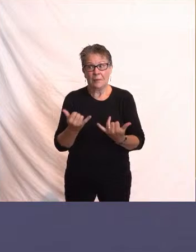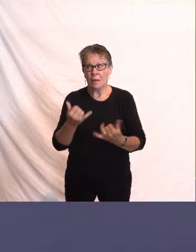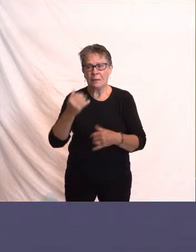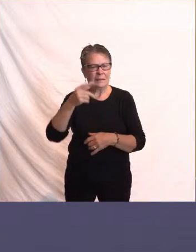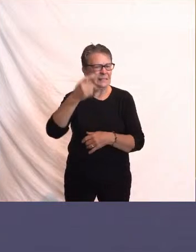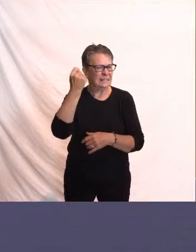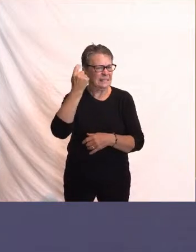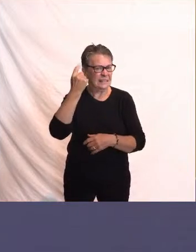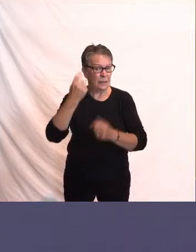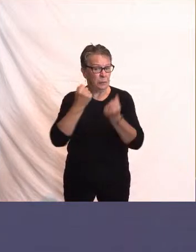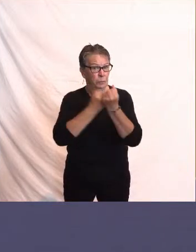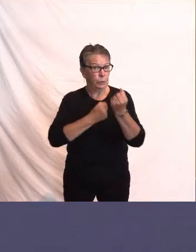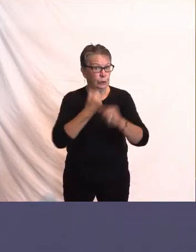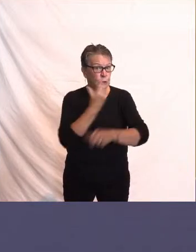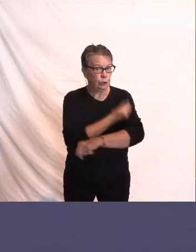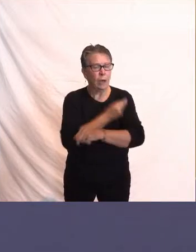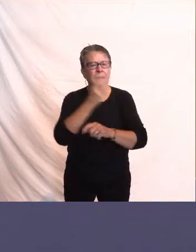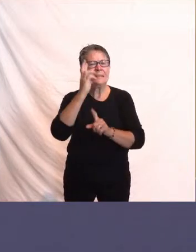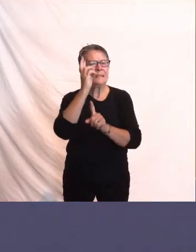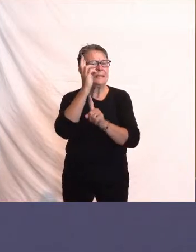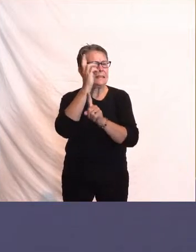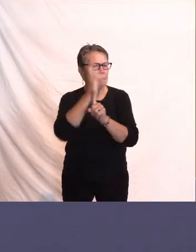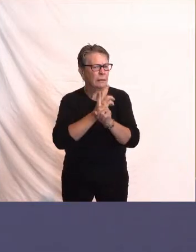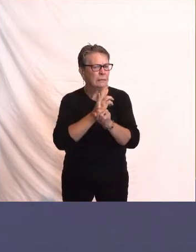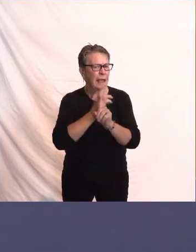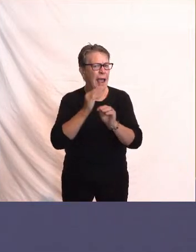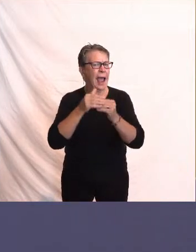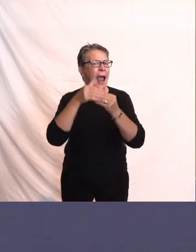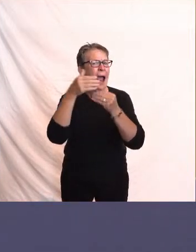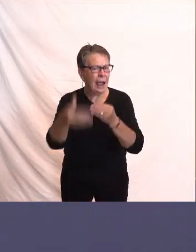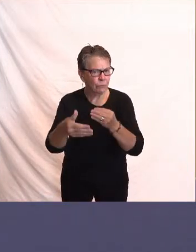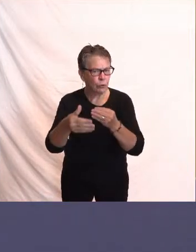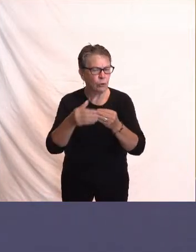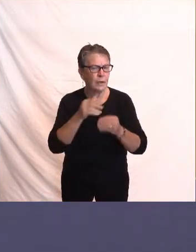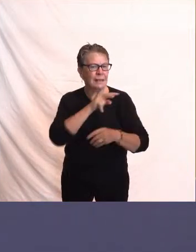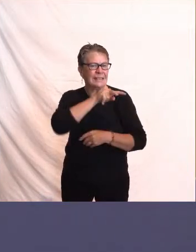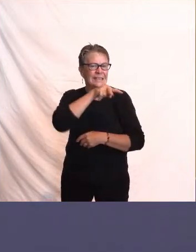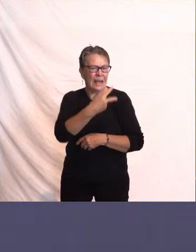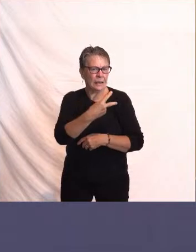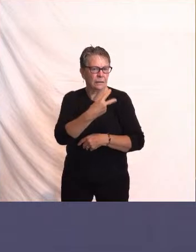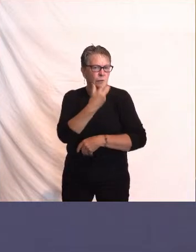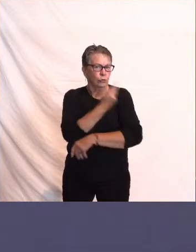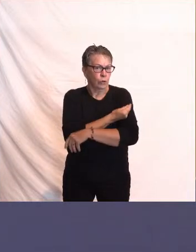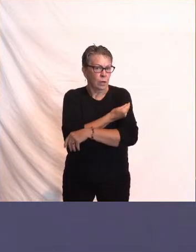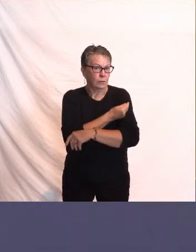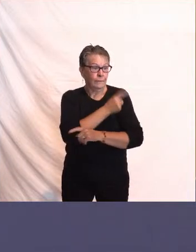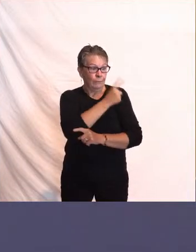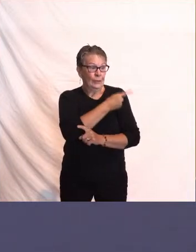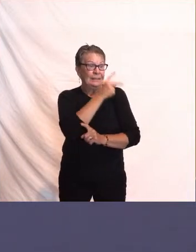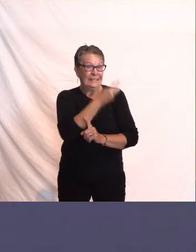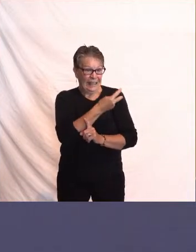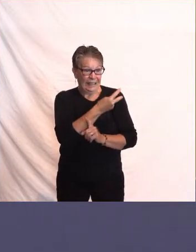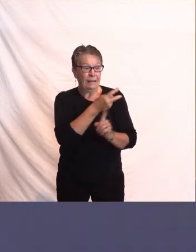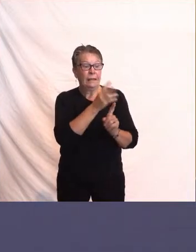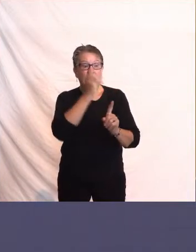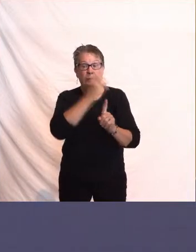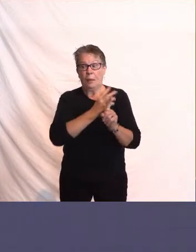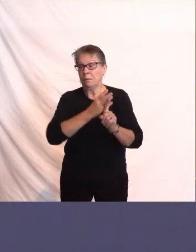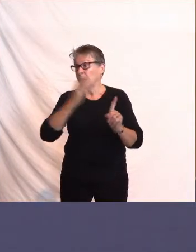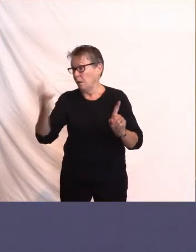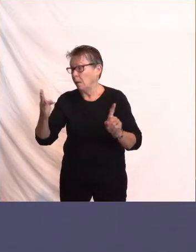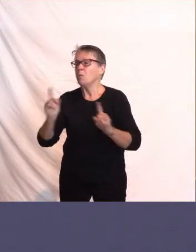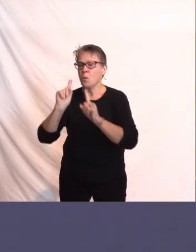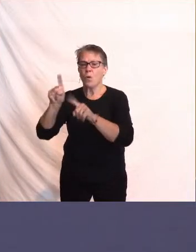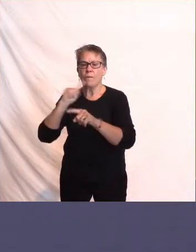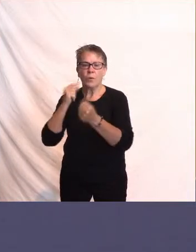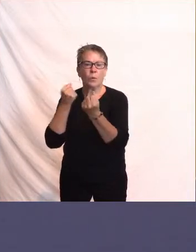the teen vaccination rates, especially the 12 to 15 cohort. So folks, anything we can do there would